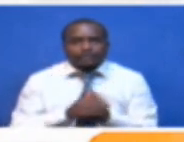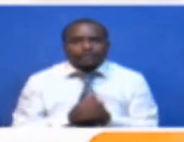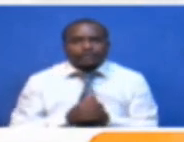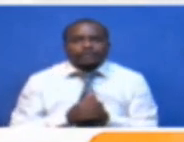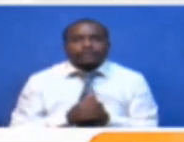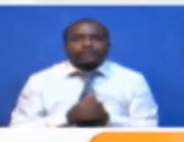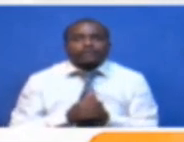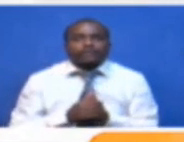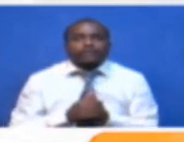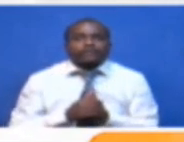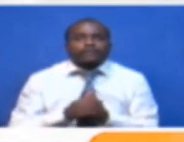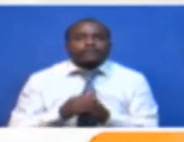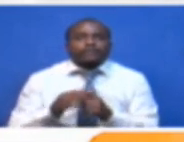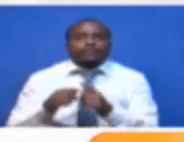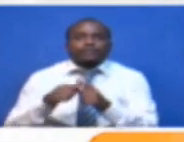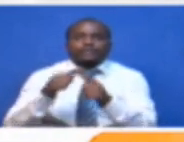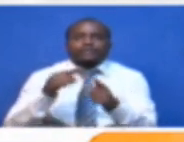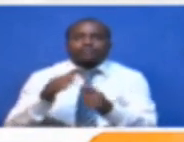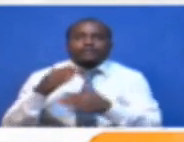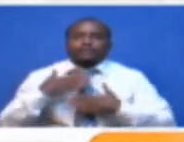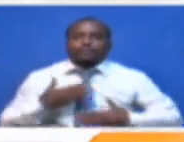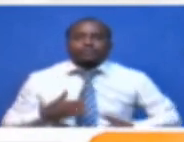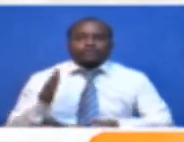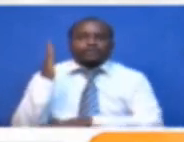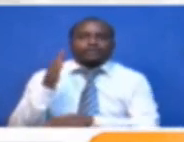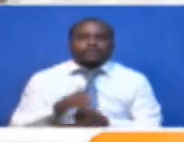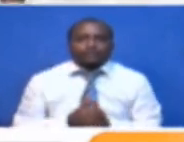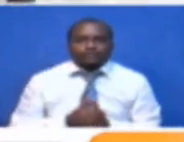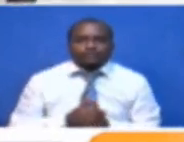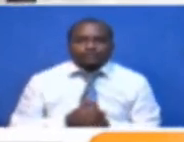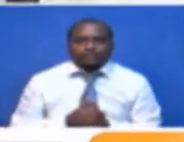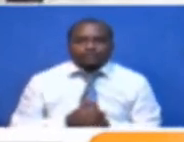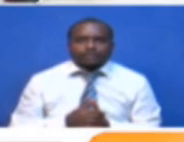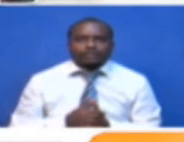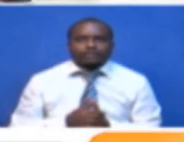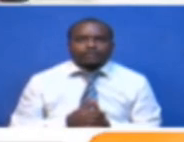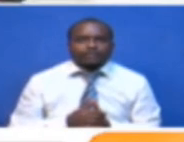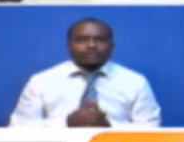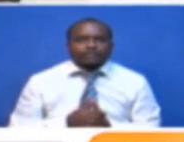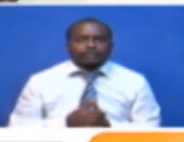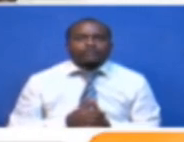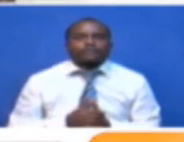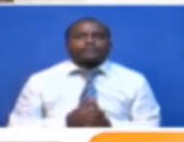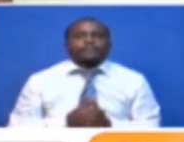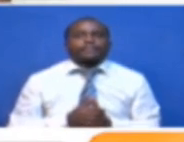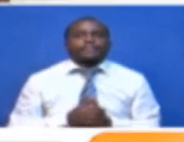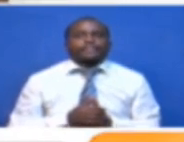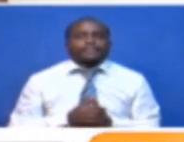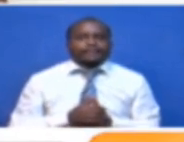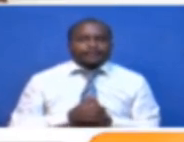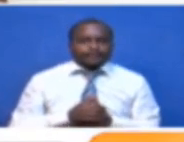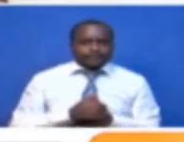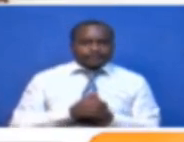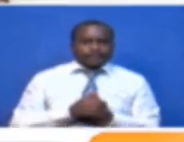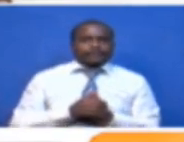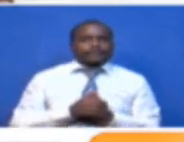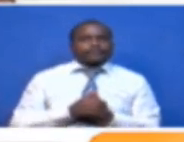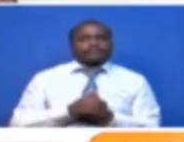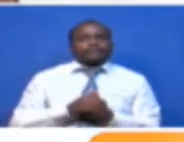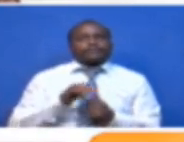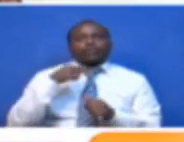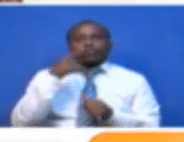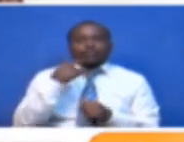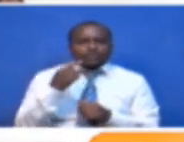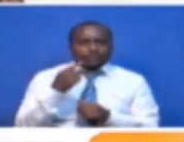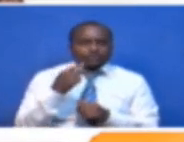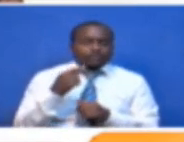been killed by his bodyguard. 1980. Yes, 1980. Yes, by Samuel Doe. Correct. Yeah, who was a master